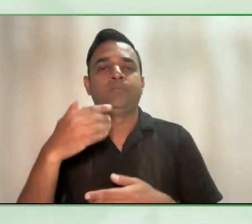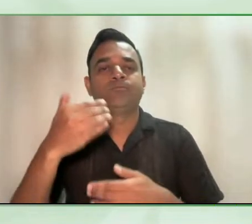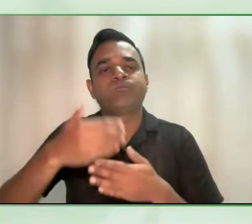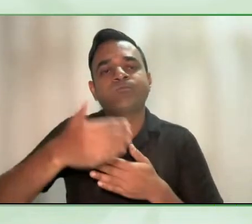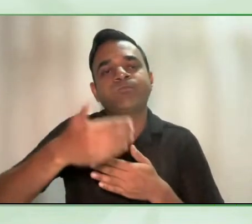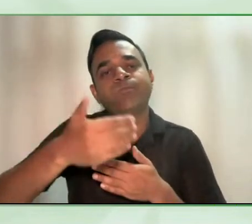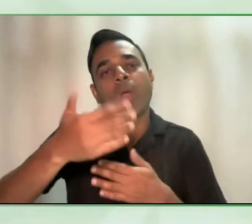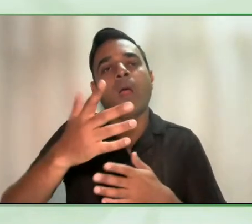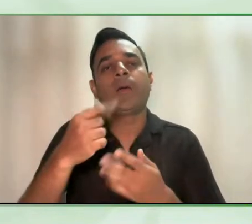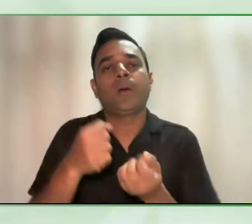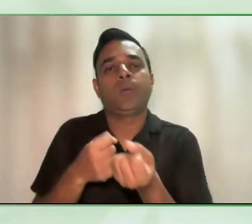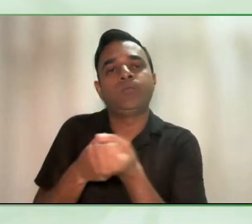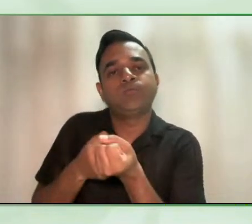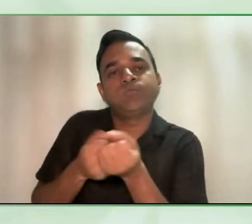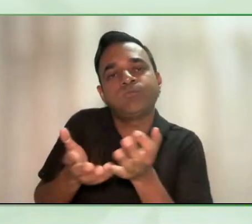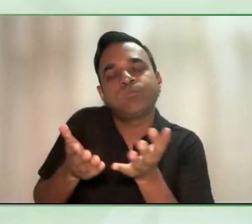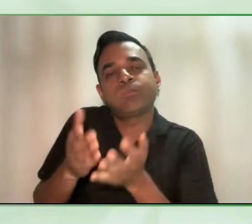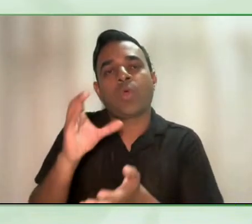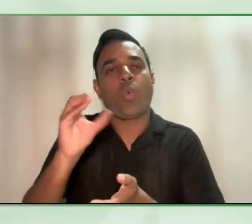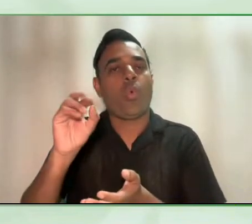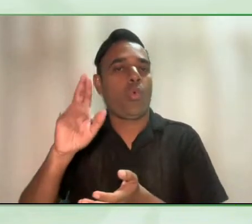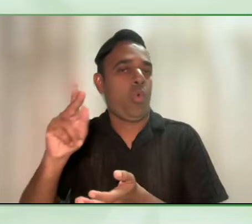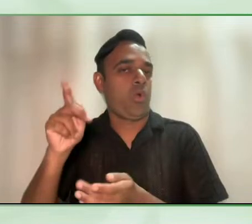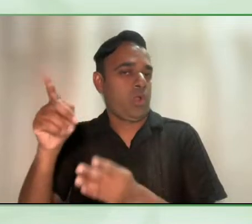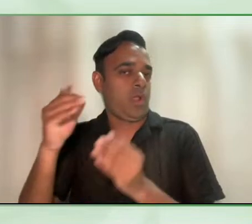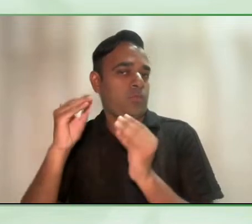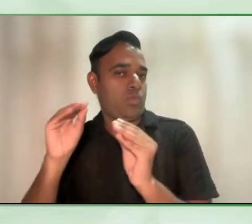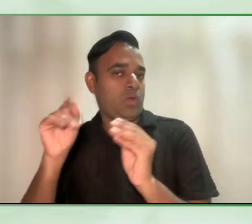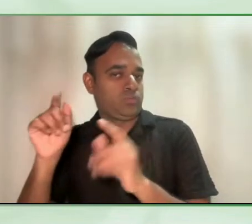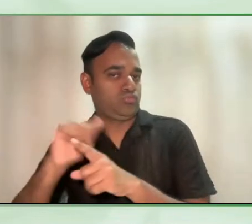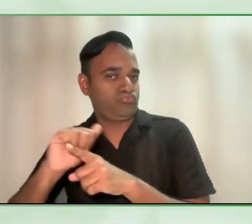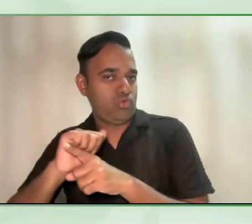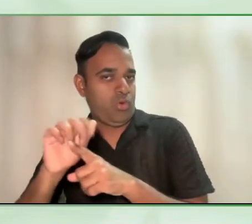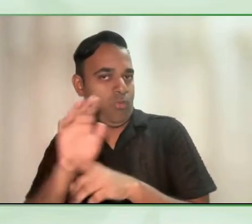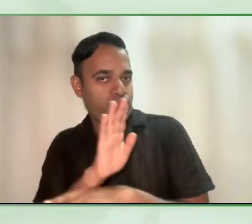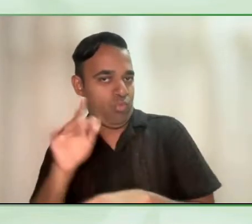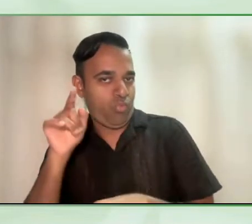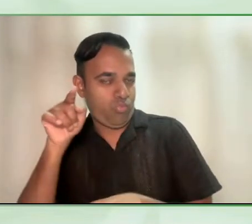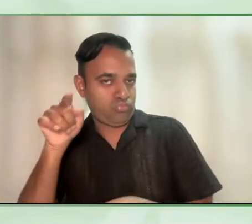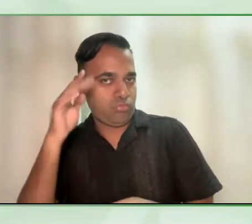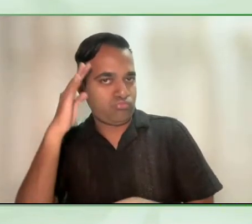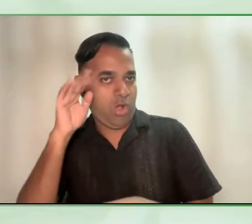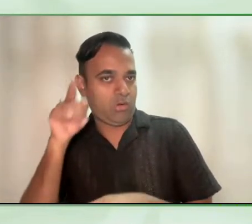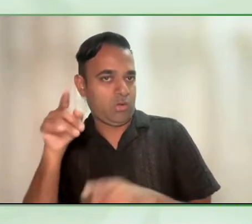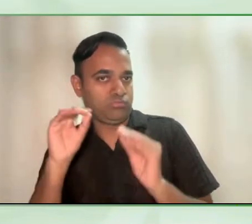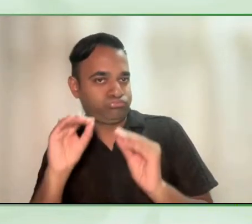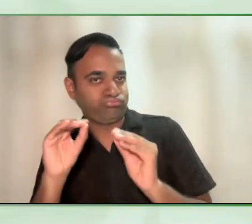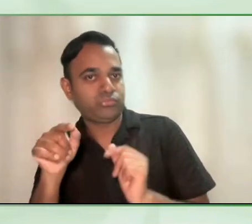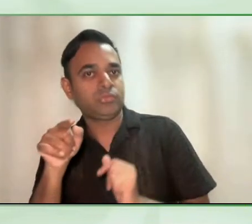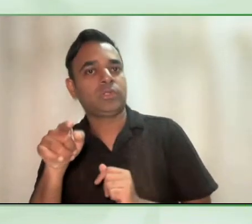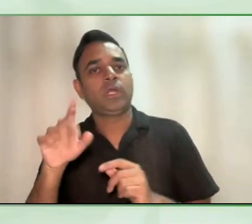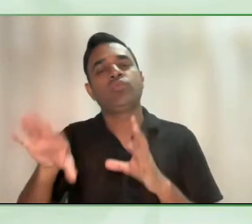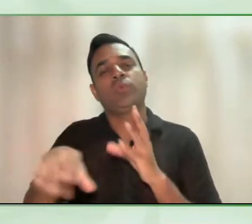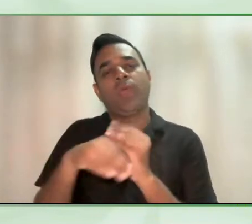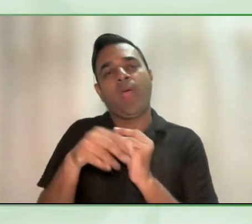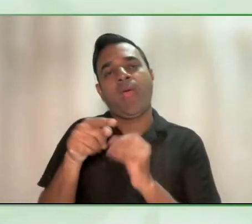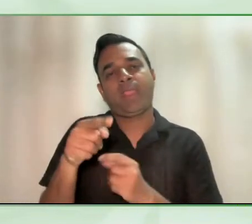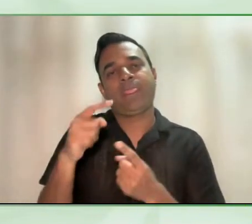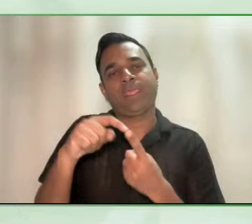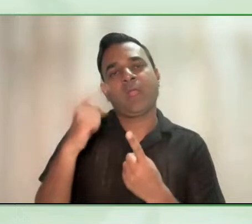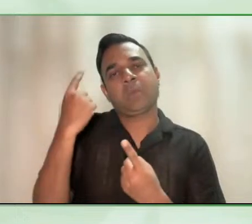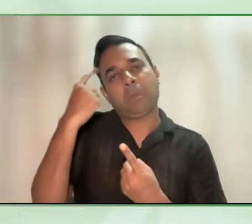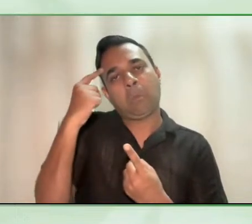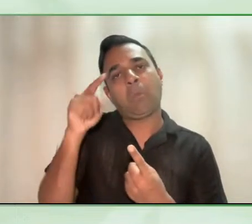of educational opportunities for people to professionalize within the higher education systems and in